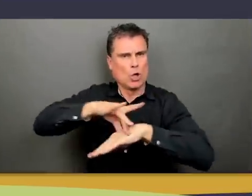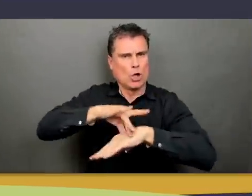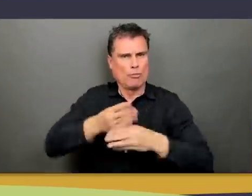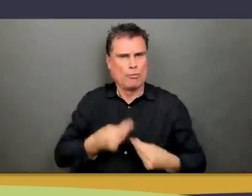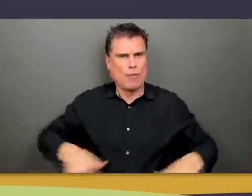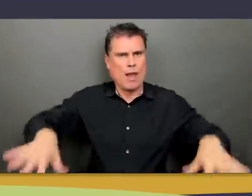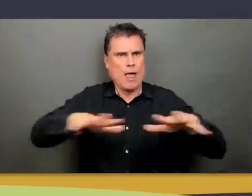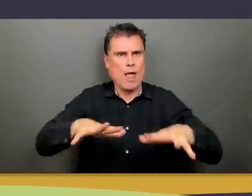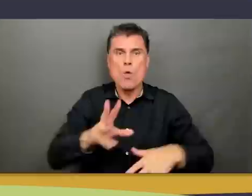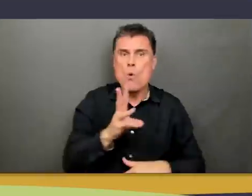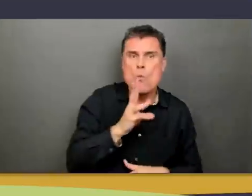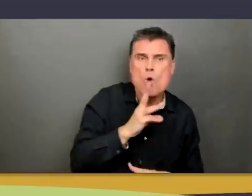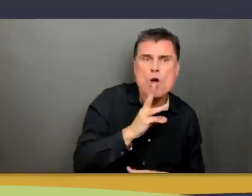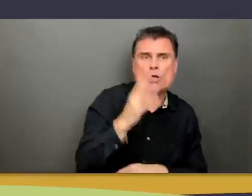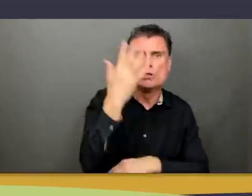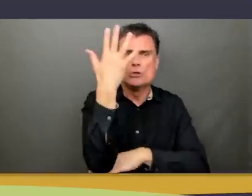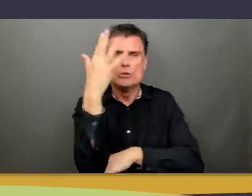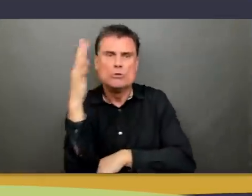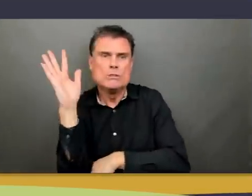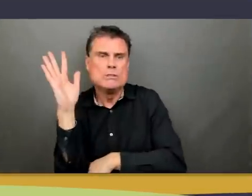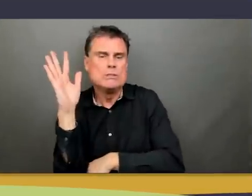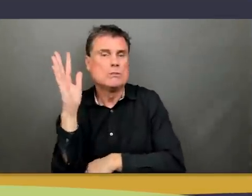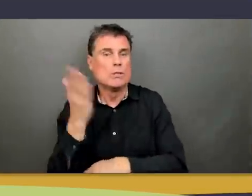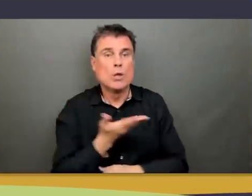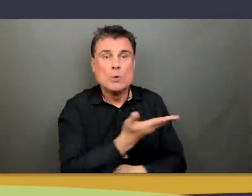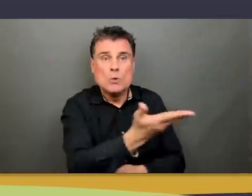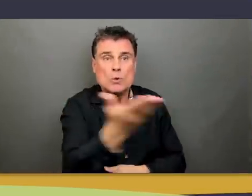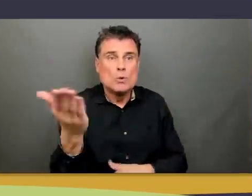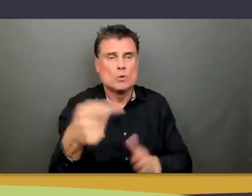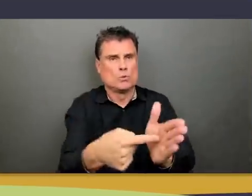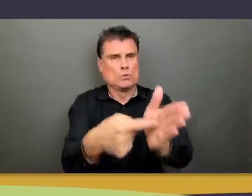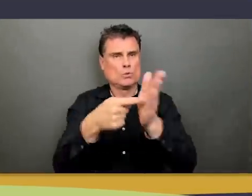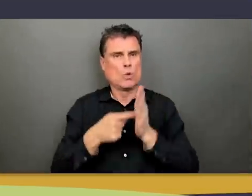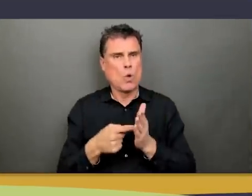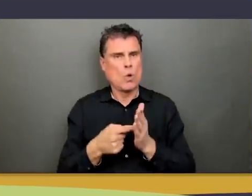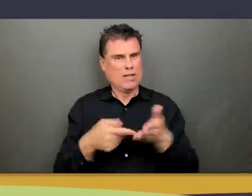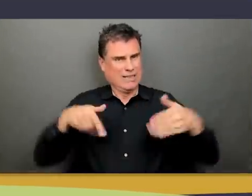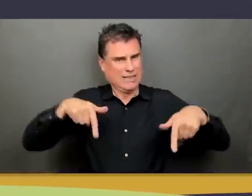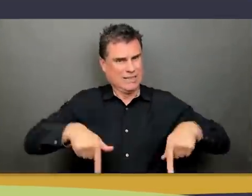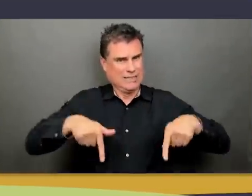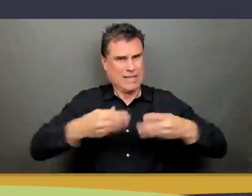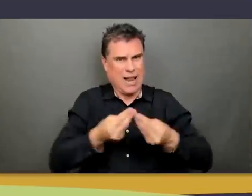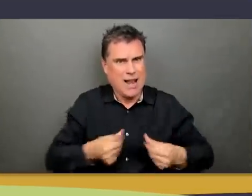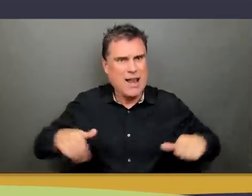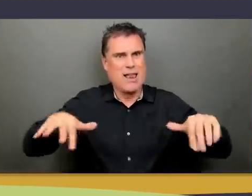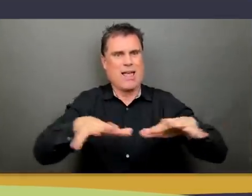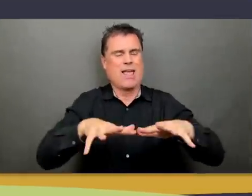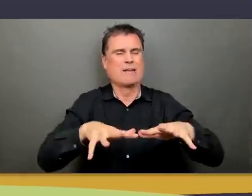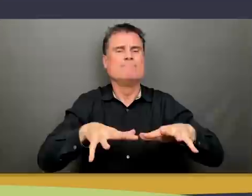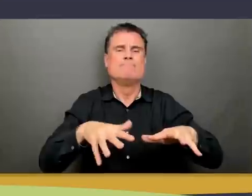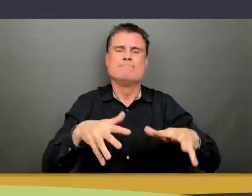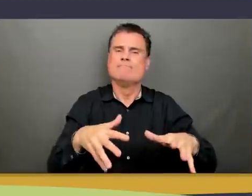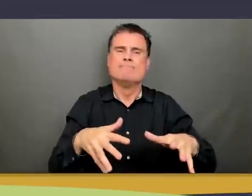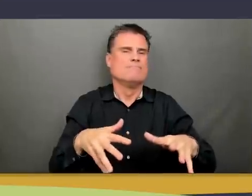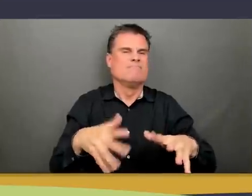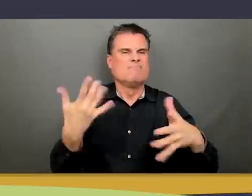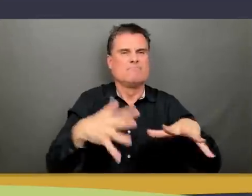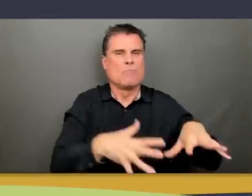who remind us that we are on stolen land, and what the hell are we going to do about it? I honor